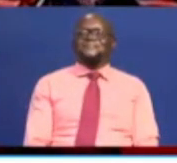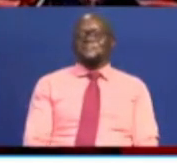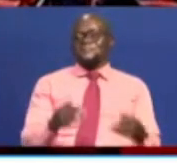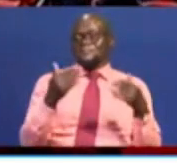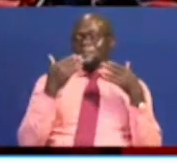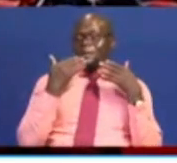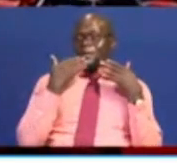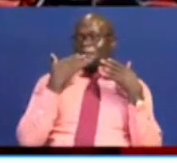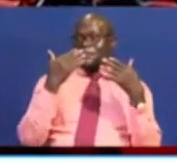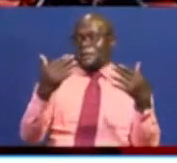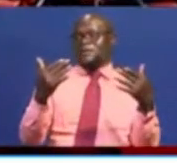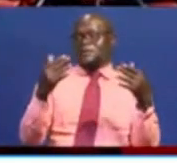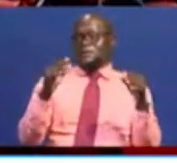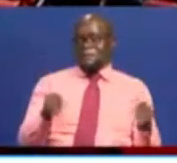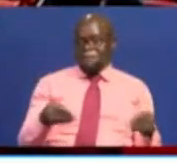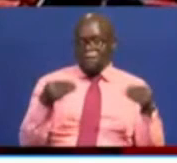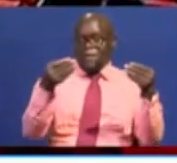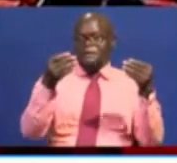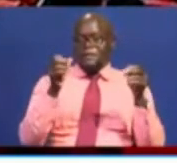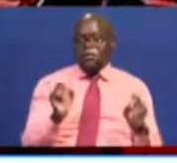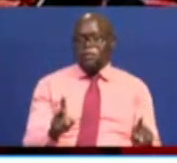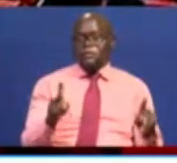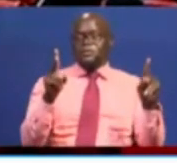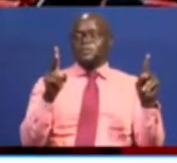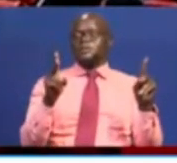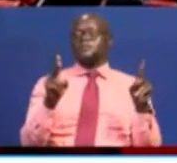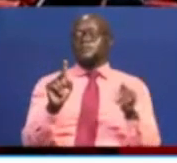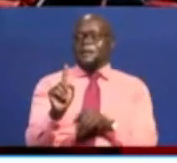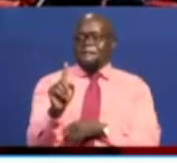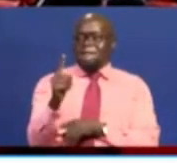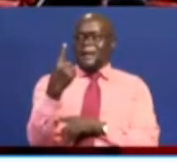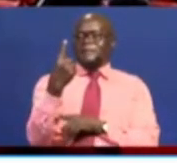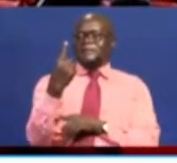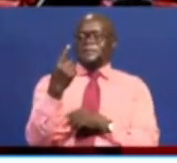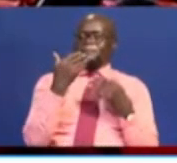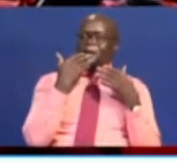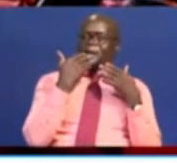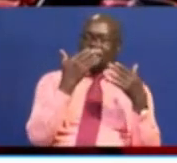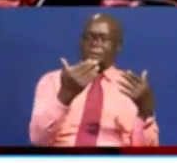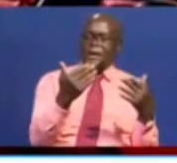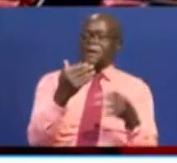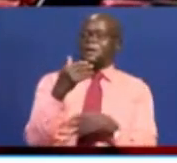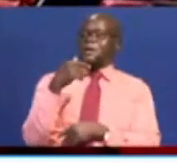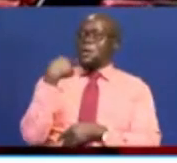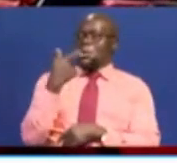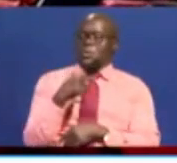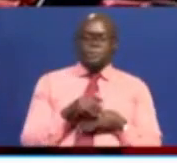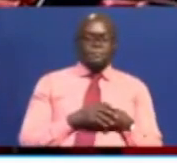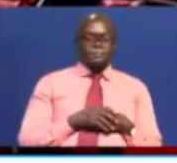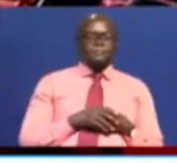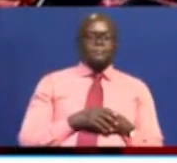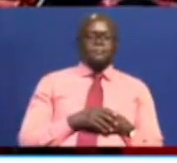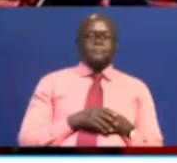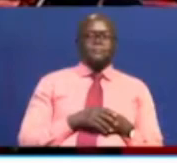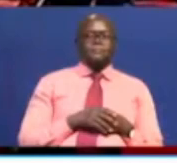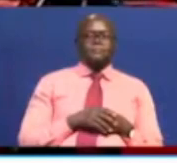Thank you, Mr. Speaker, for giving me the opportunity. May I take the first opportunity to thank the...